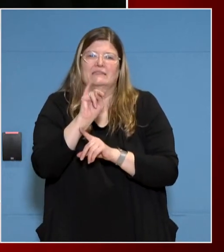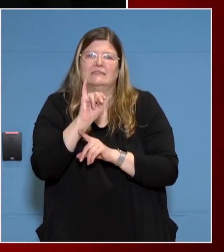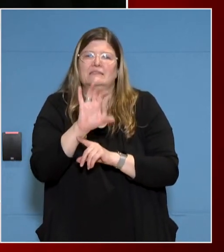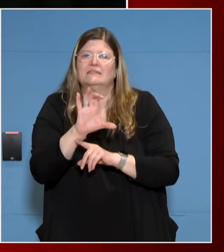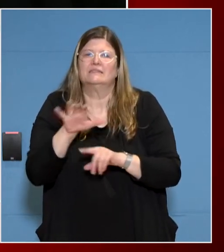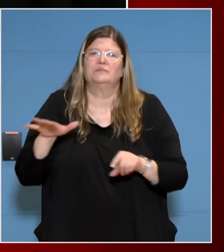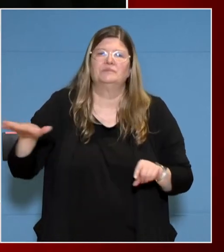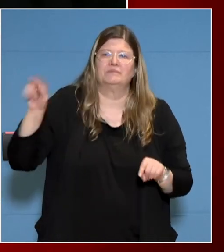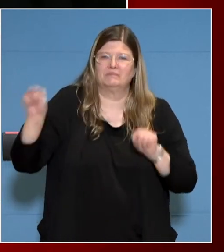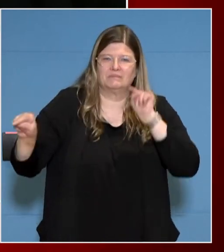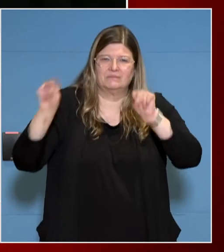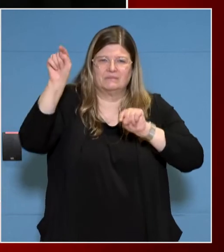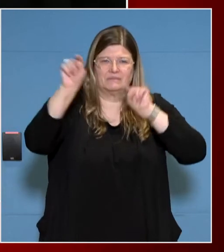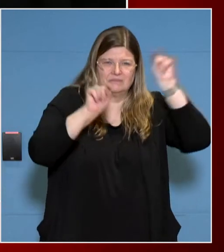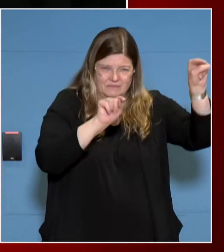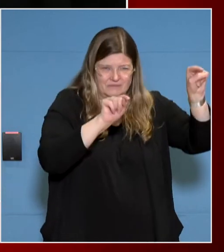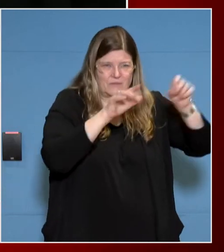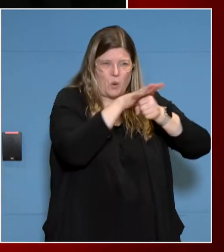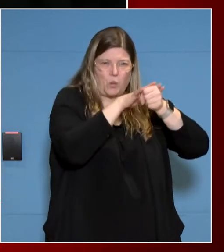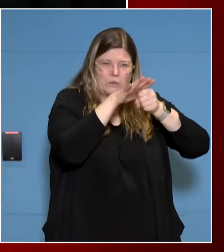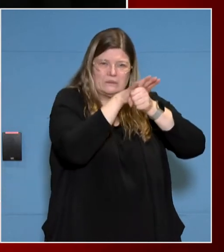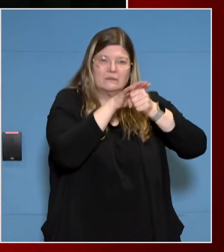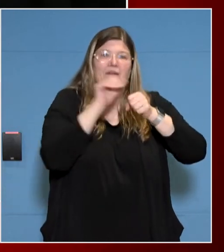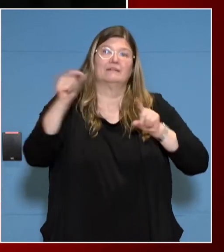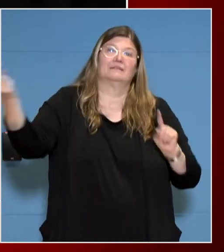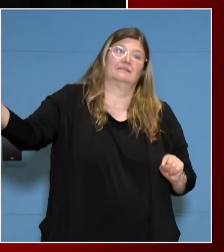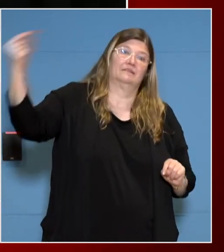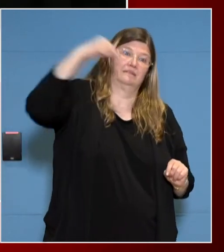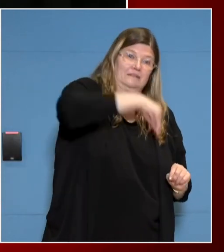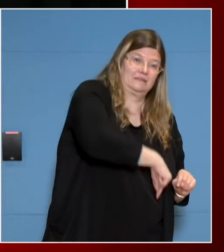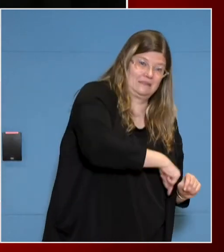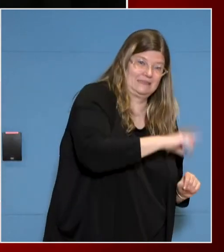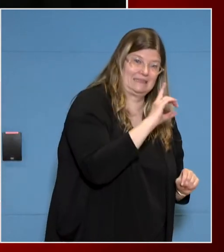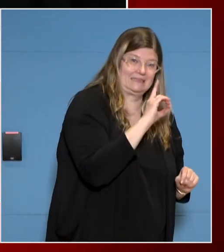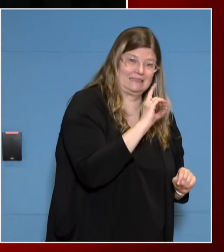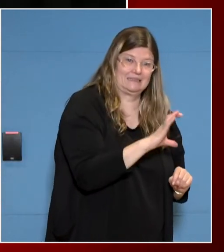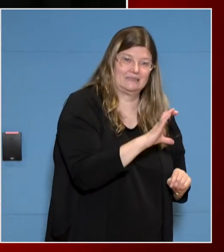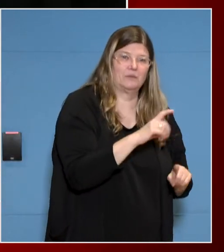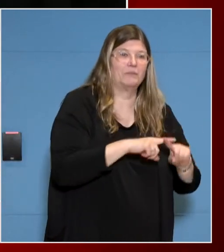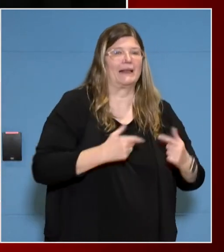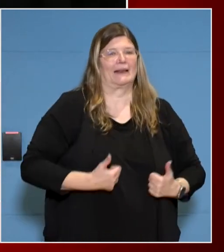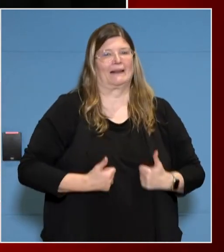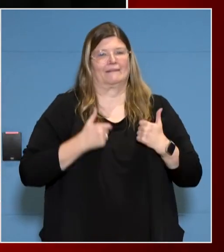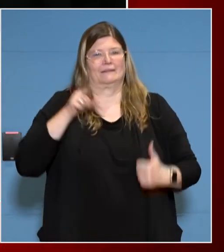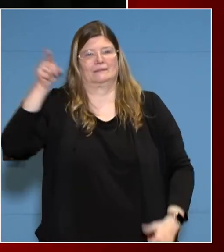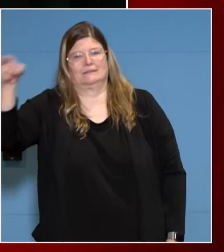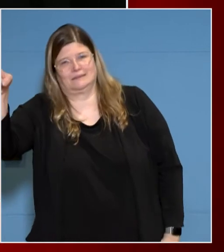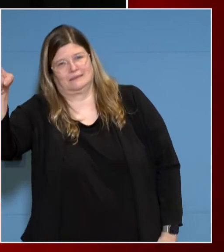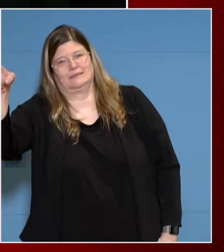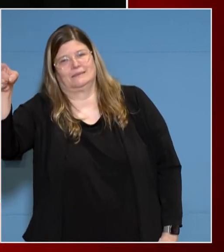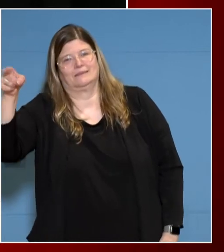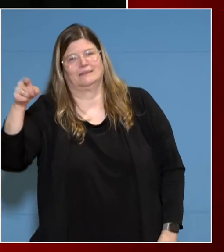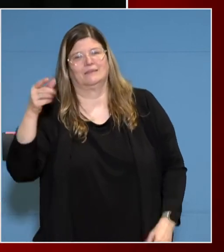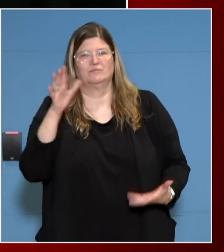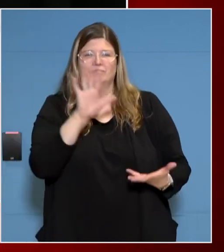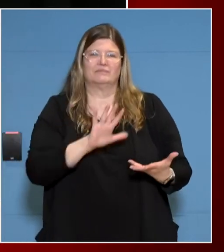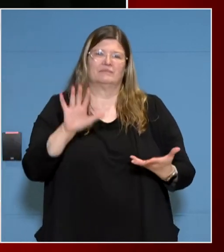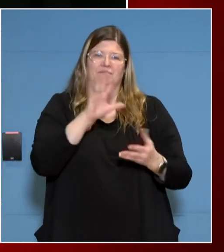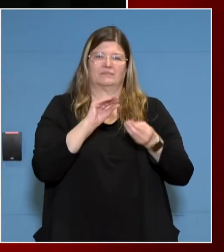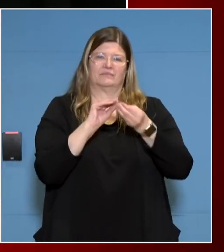department level. So it's a little bit different for us to be able to accurately estimate that number. It could be both an over or an